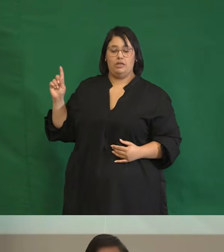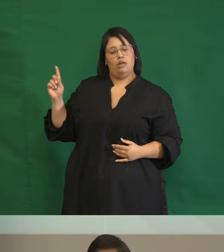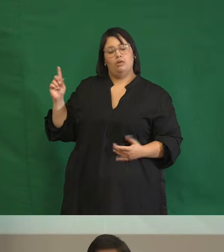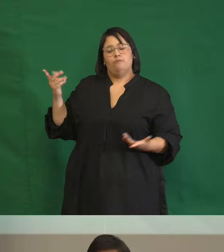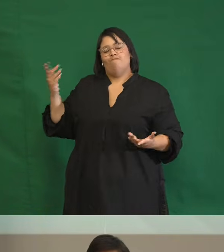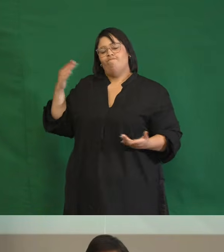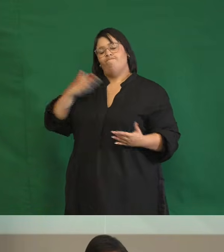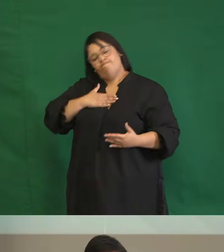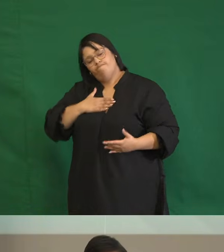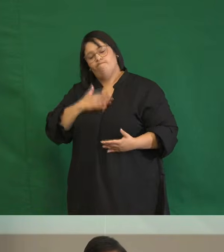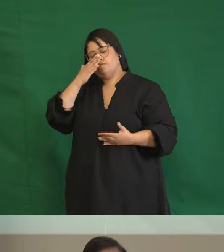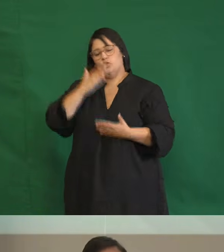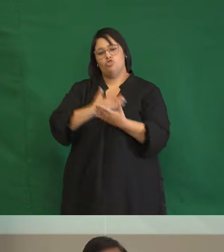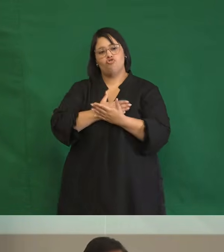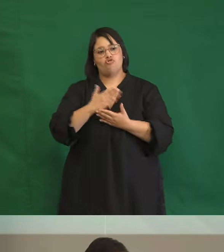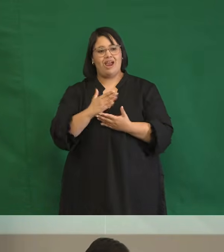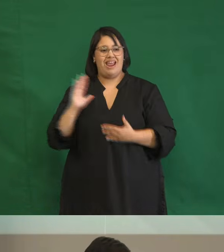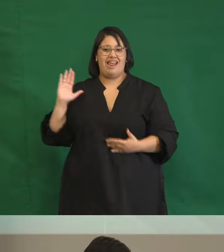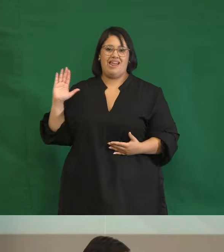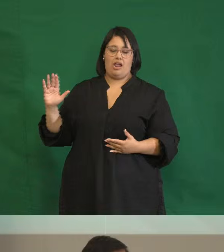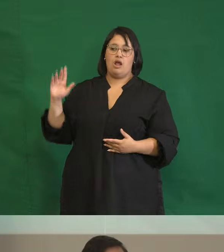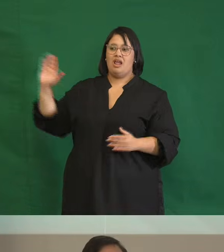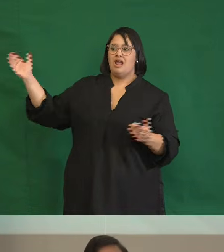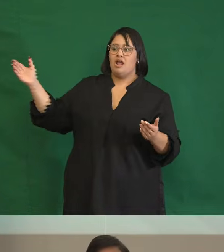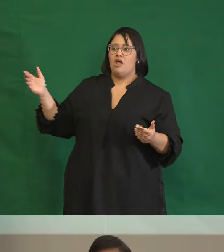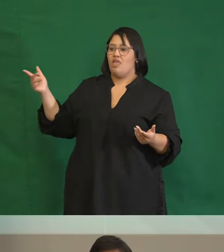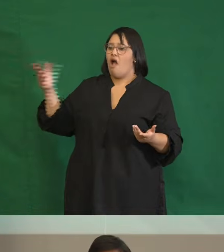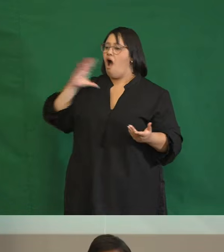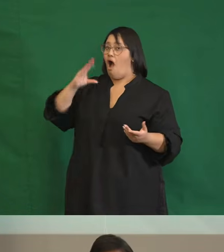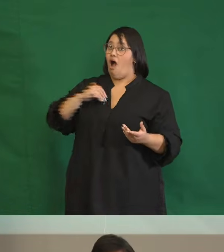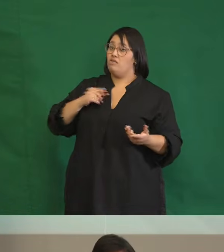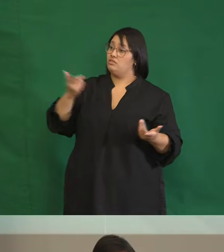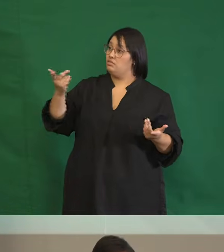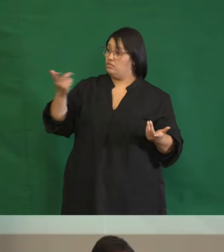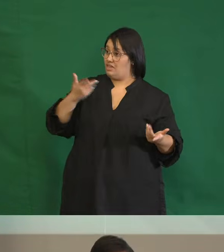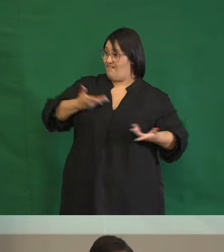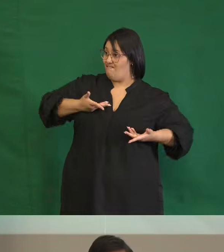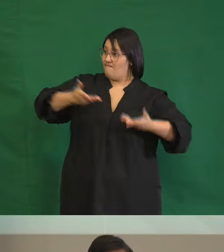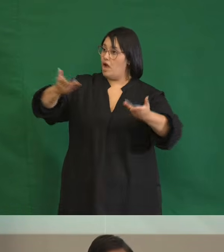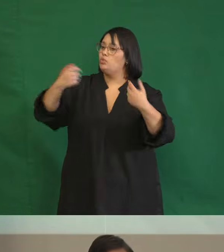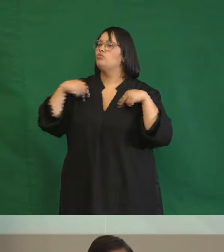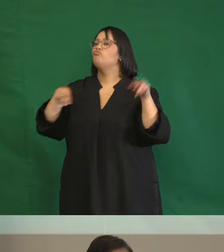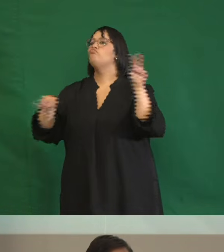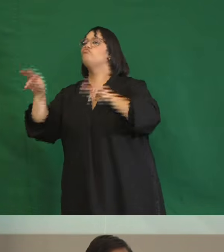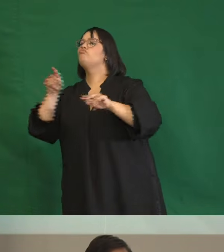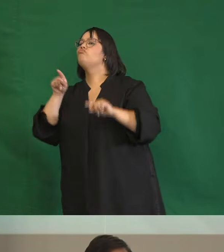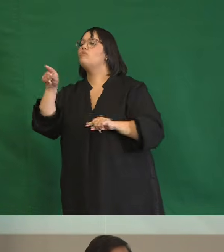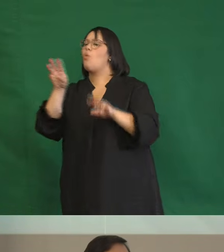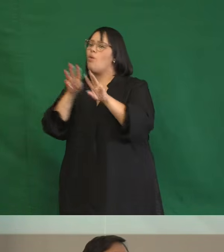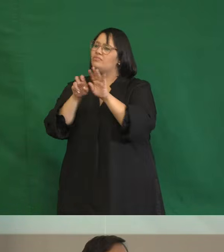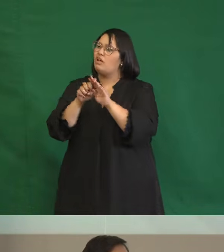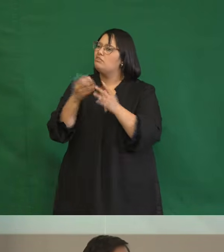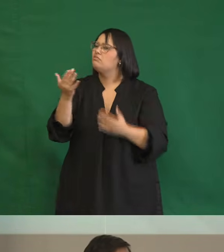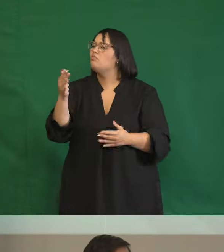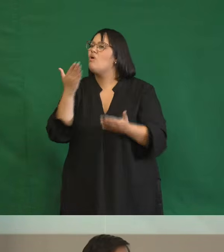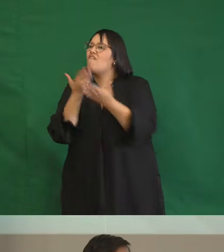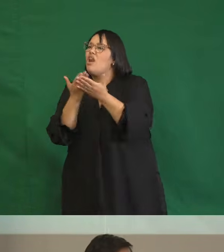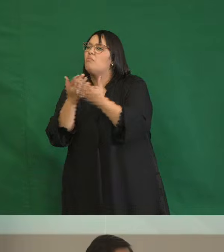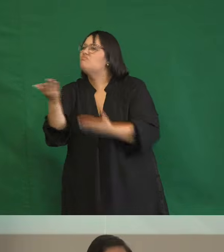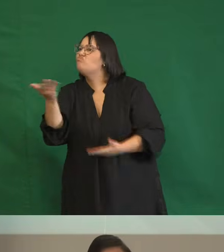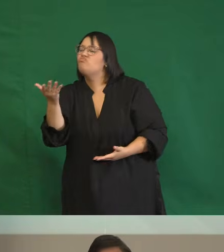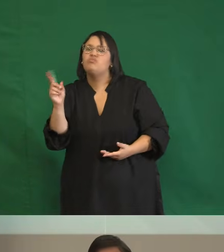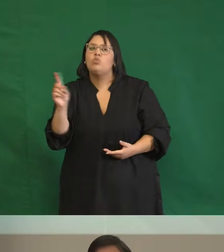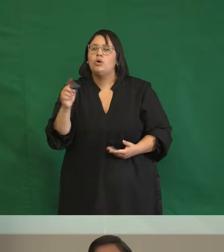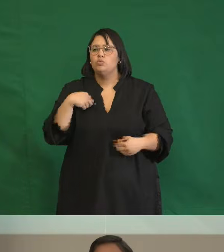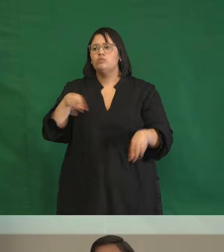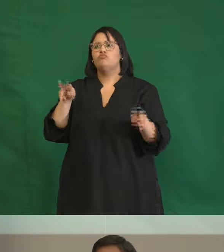in sharing their knowledge, and have invited us to have a look at what they make available on their website and decide if this